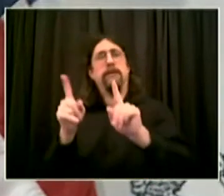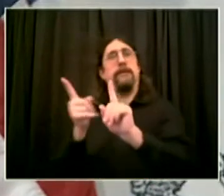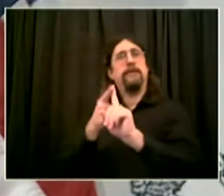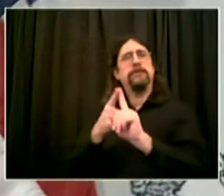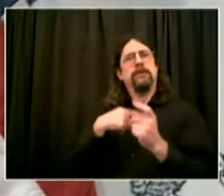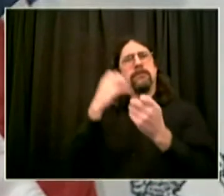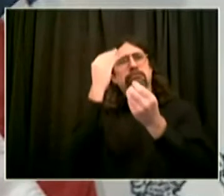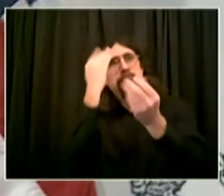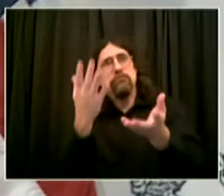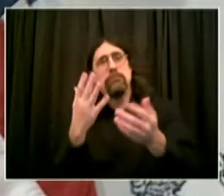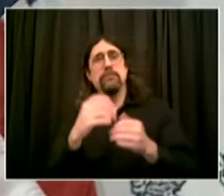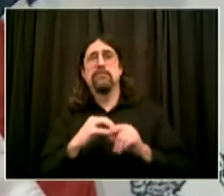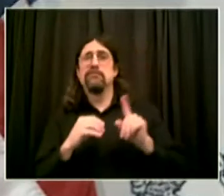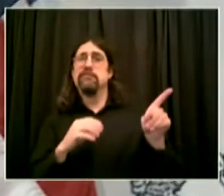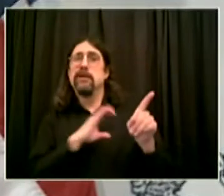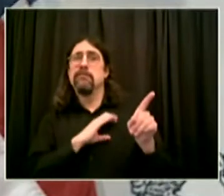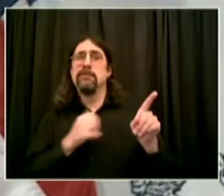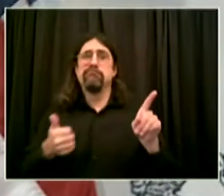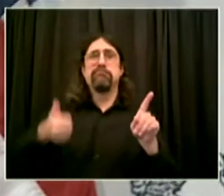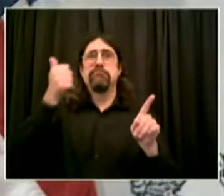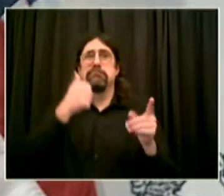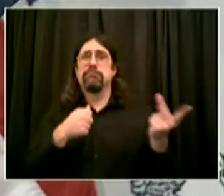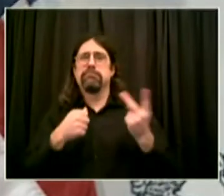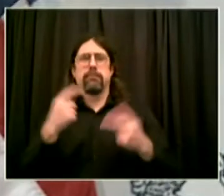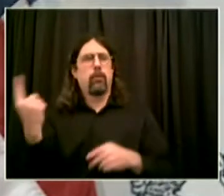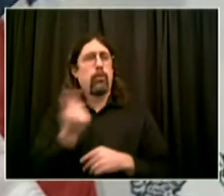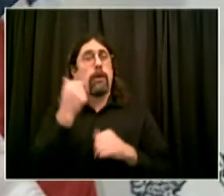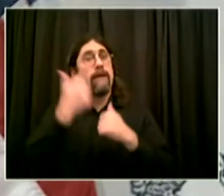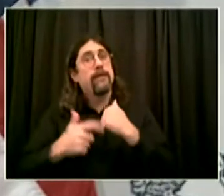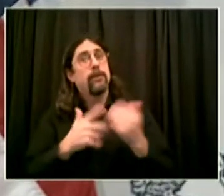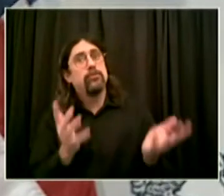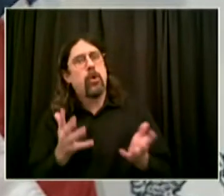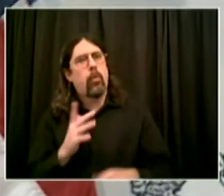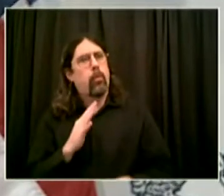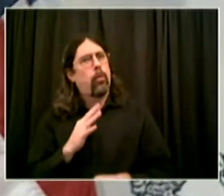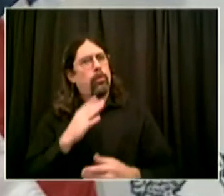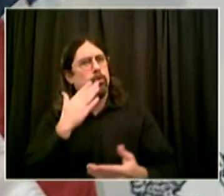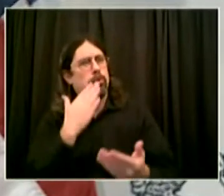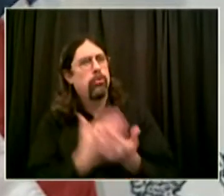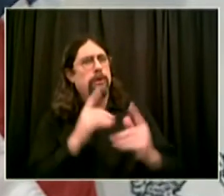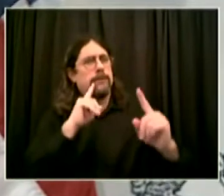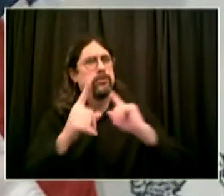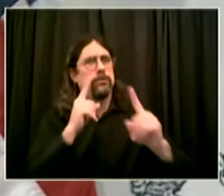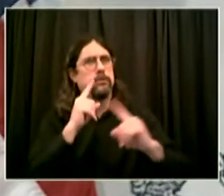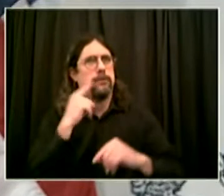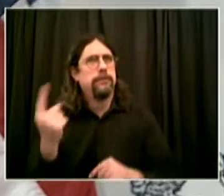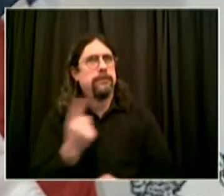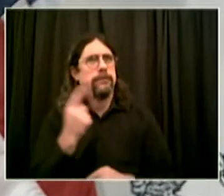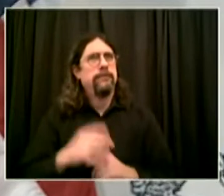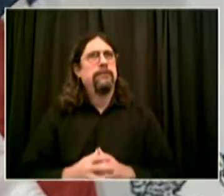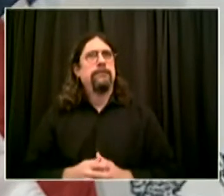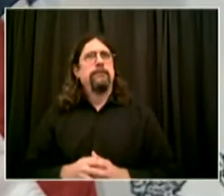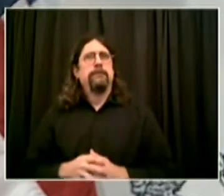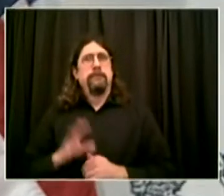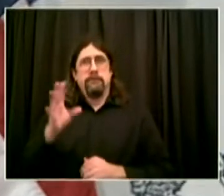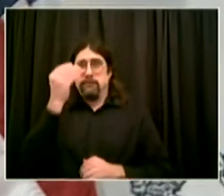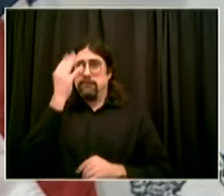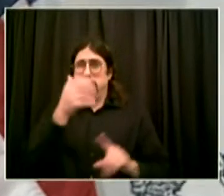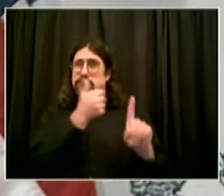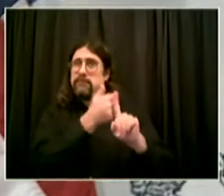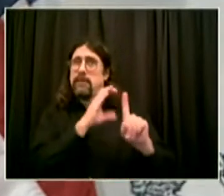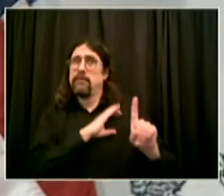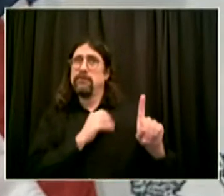about his own time as a precinct commander. Everyone looks back on their life's work with feeling.